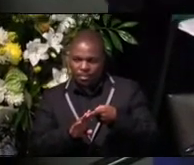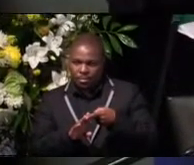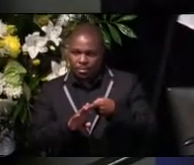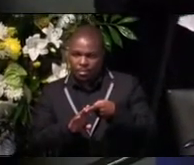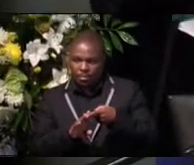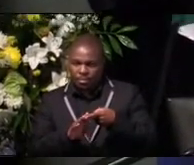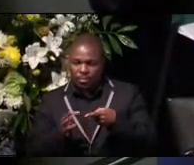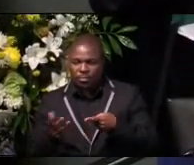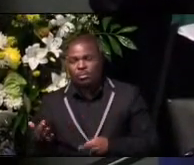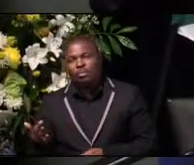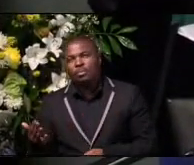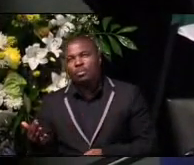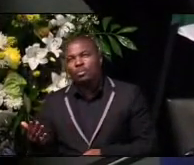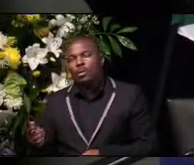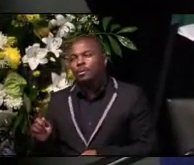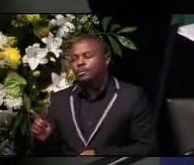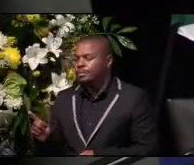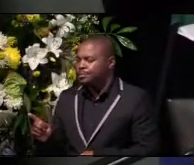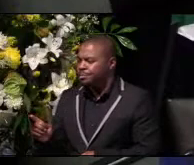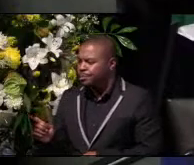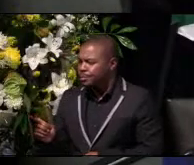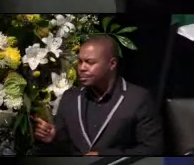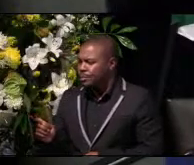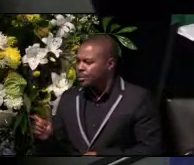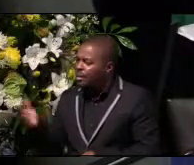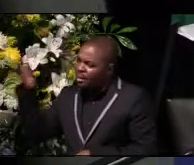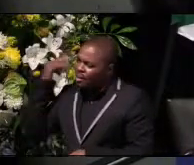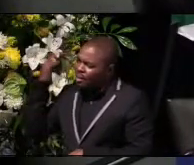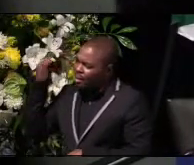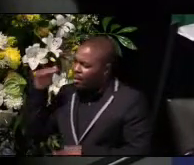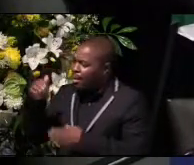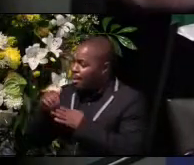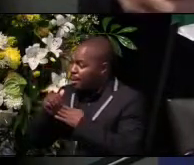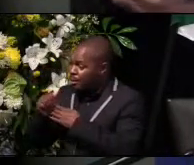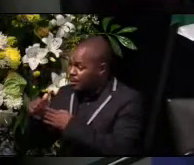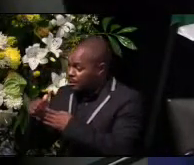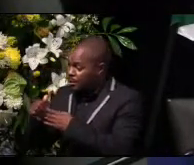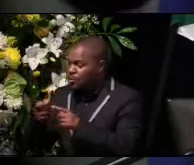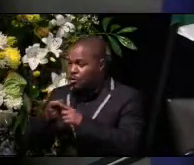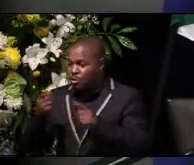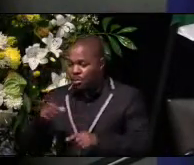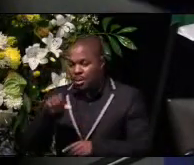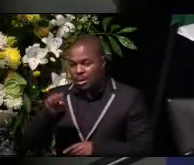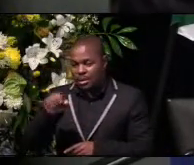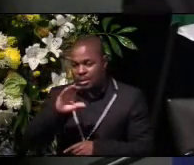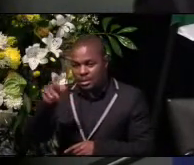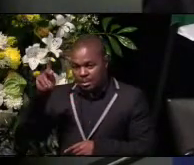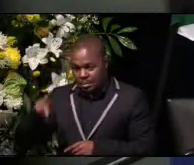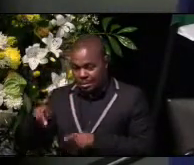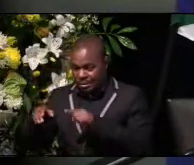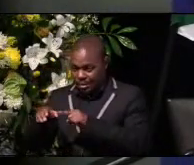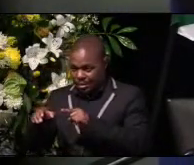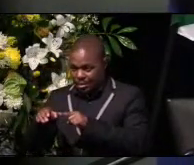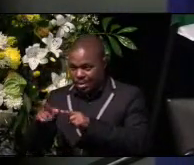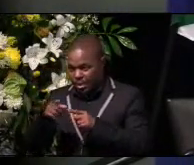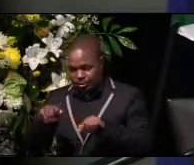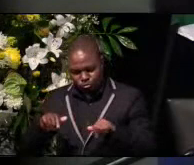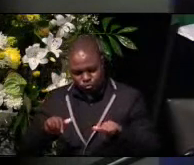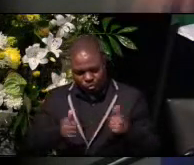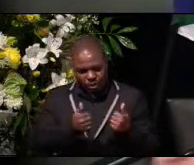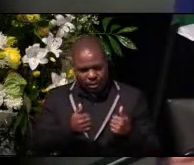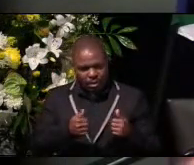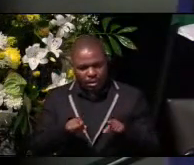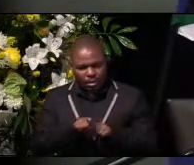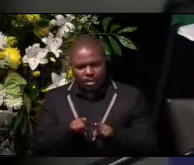when the the the the the the in the old days when the leadership of the Communist party was challenged at us for being too